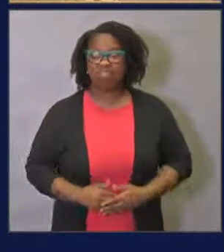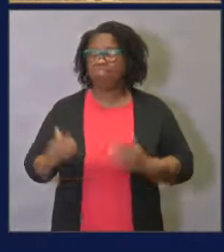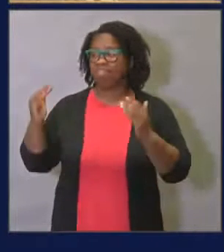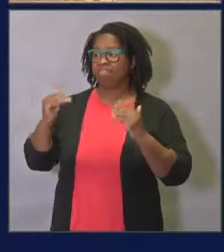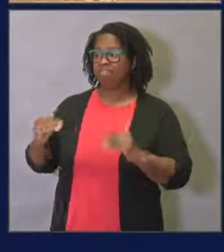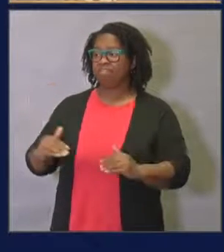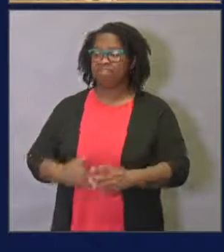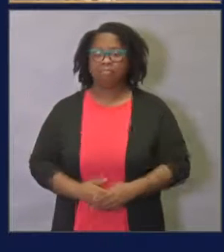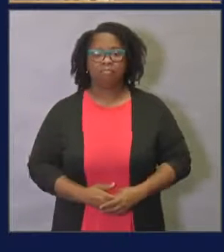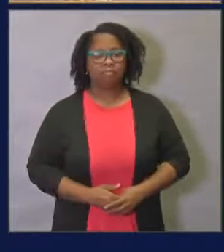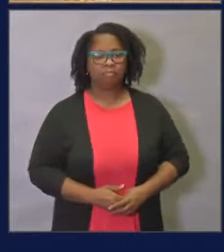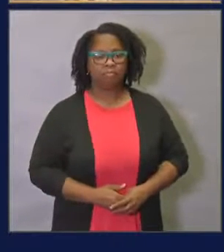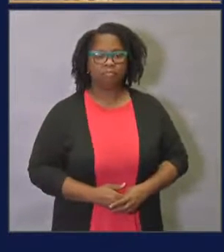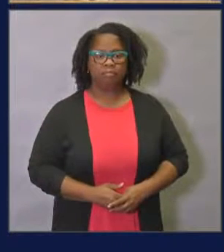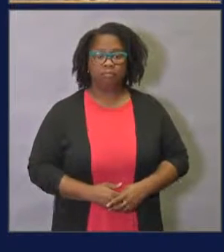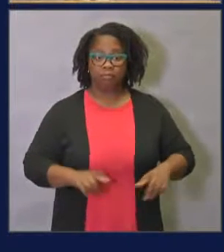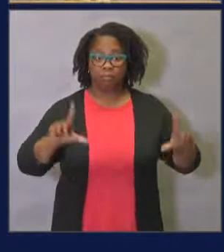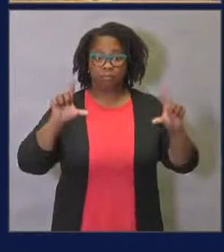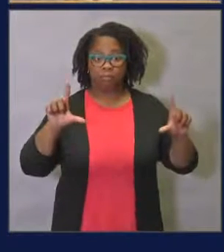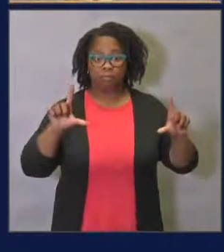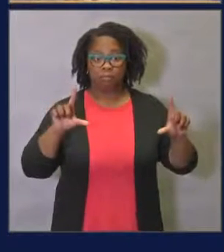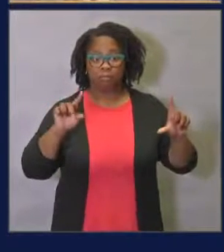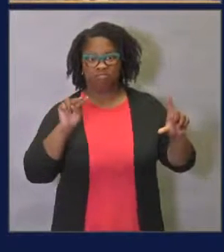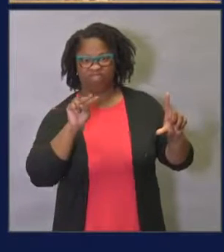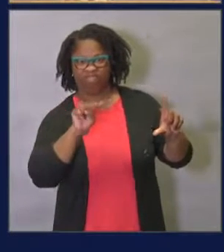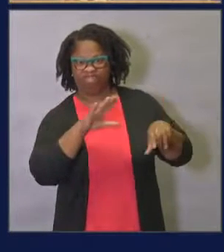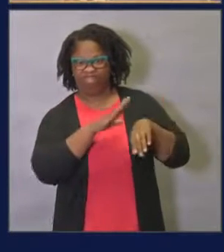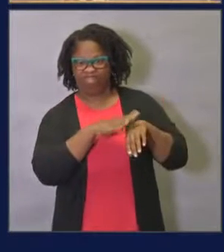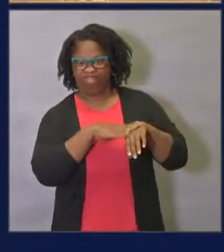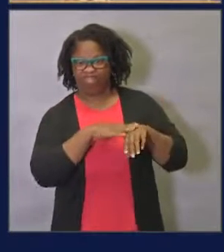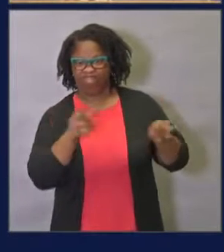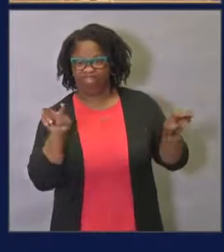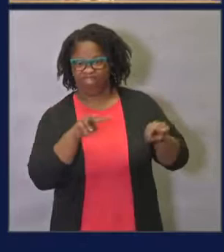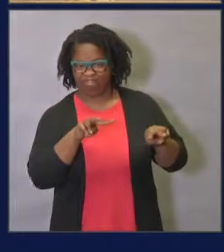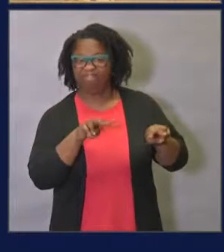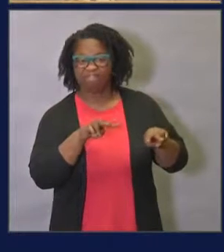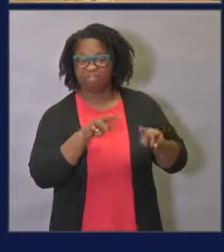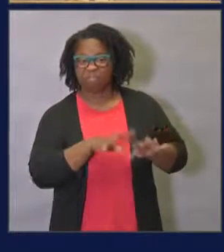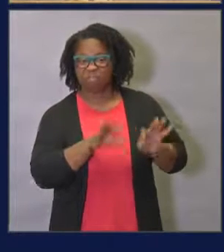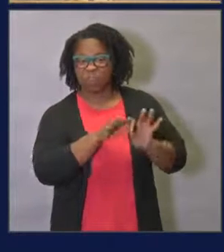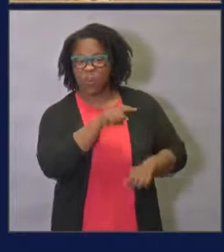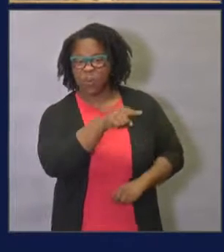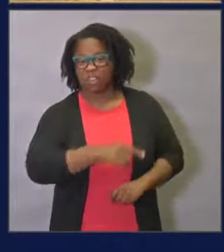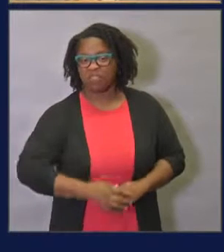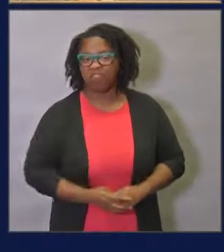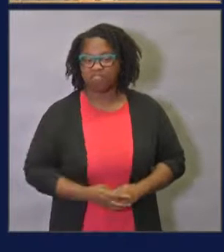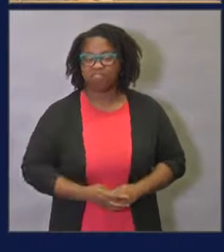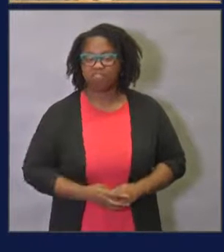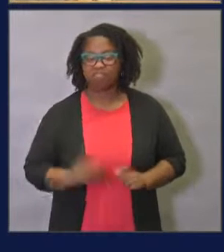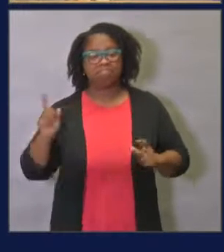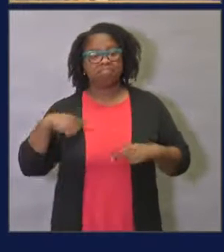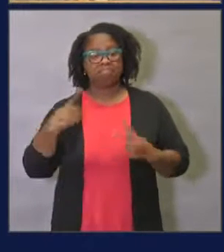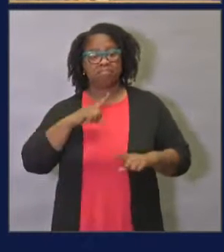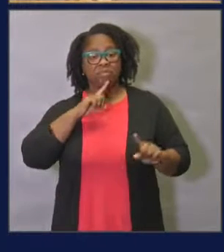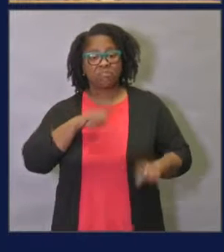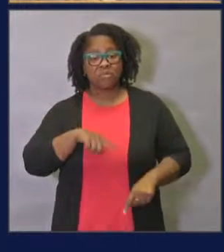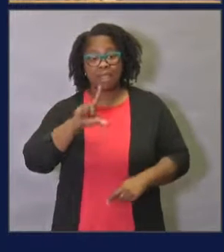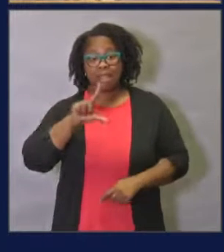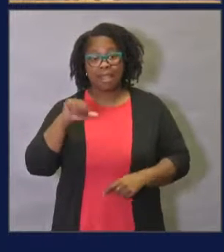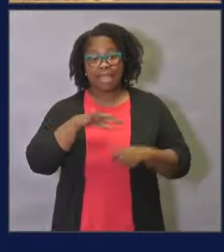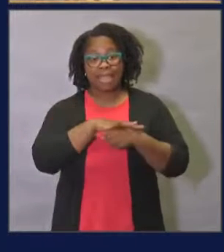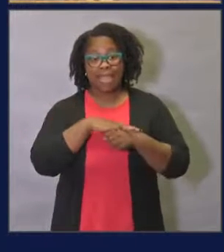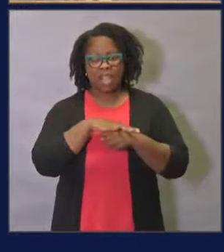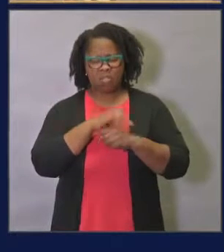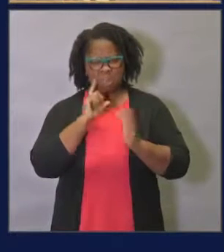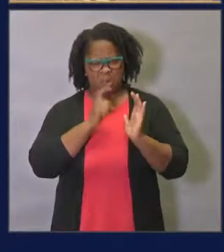This is a slide we should all pay very close attention to. As we've been reporting, LA County is experiencing a